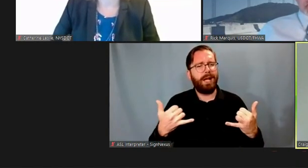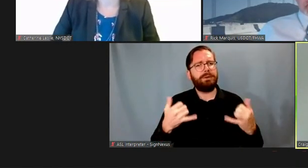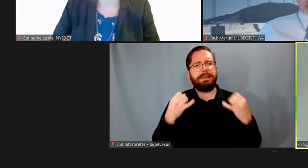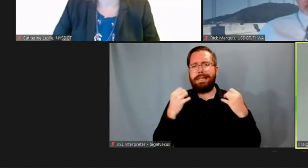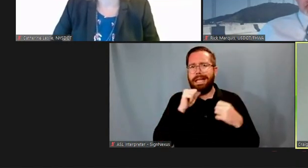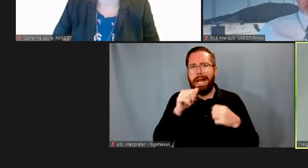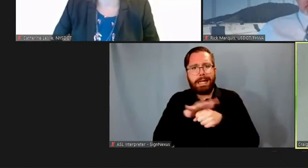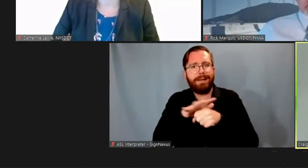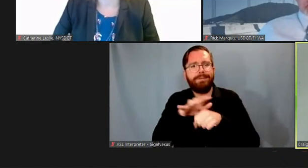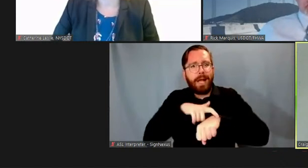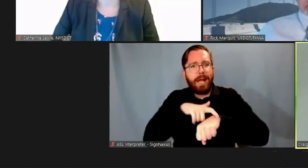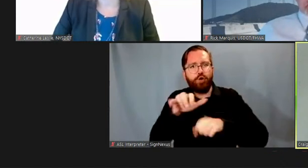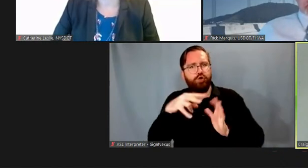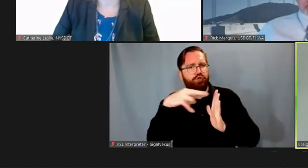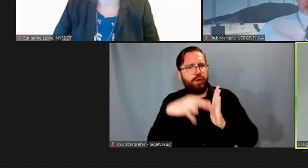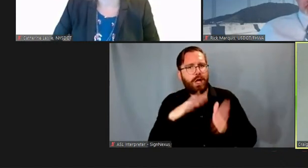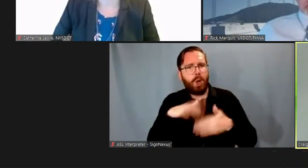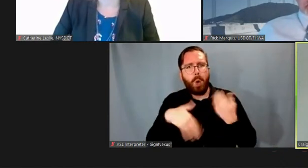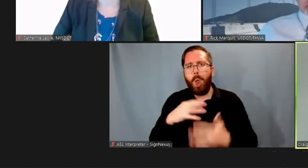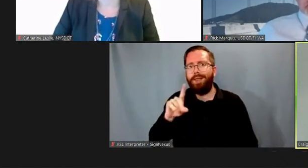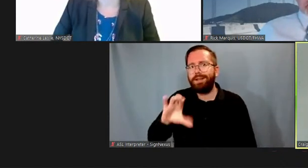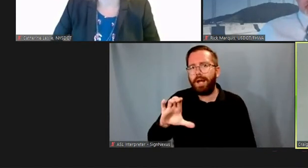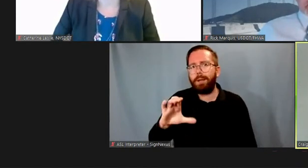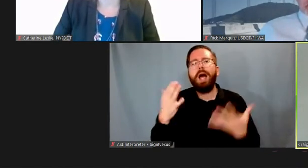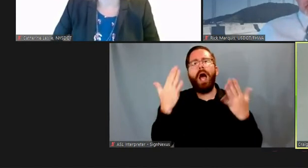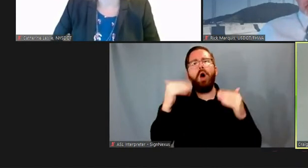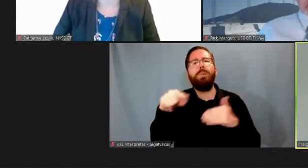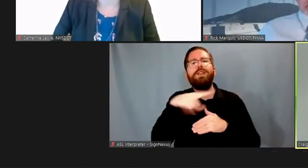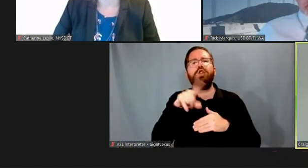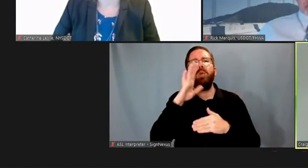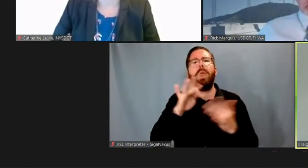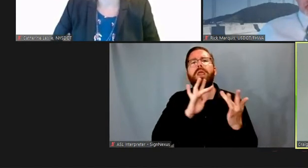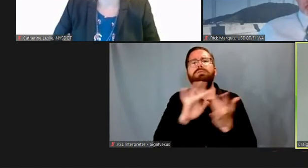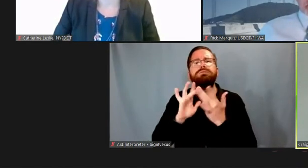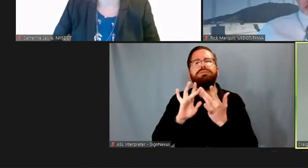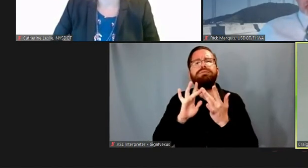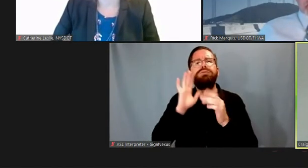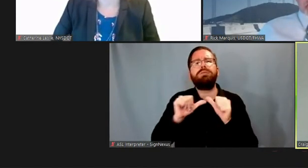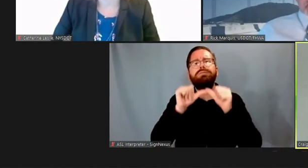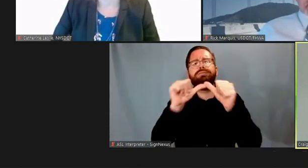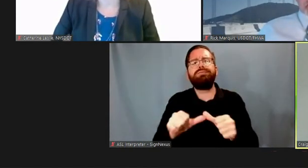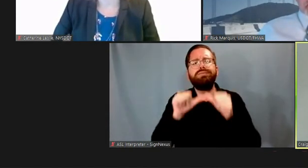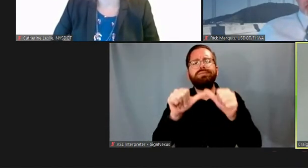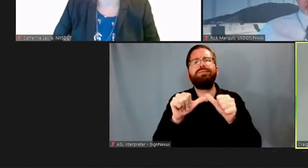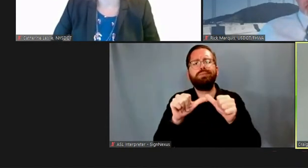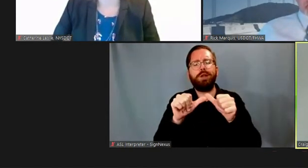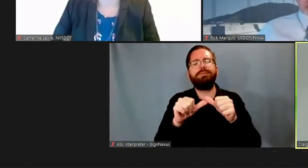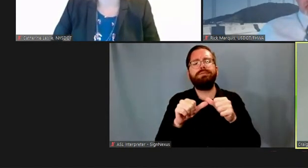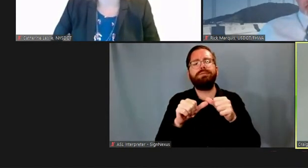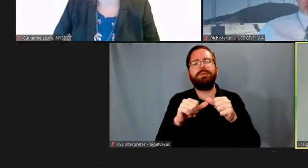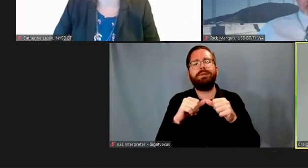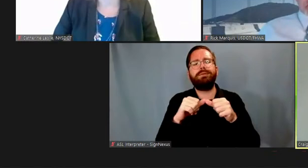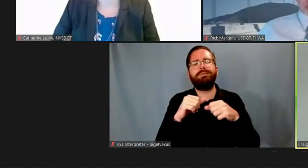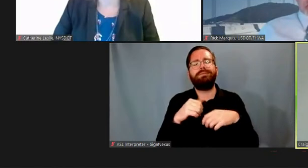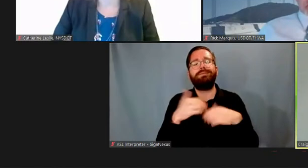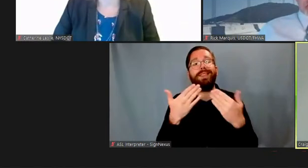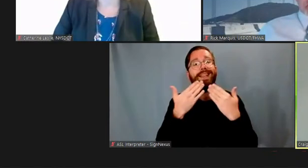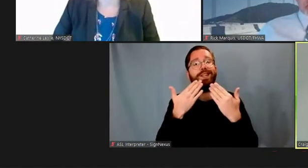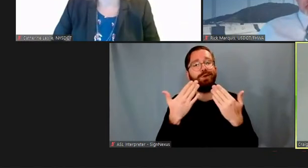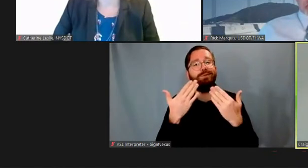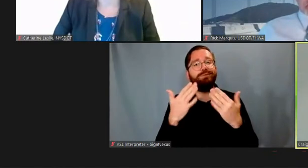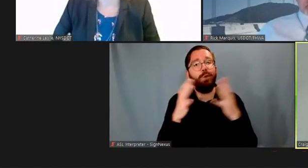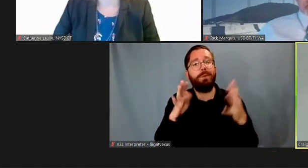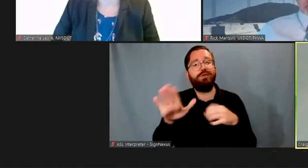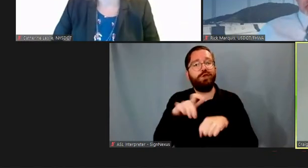consider additional and more targeted average similar to how the original round of hearings is performed based on geography thank you very much for joining